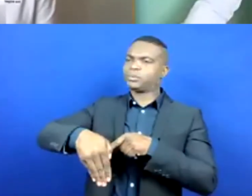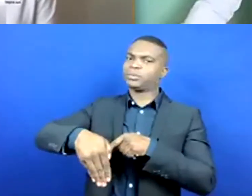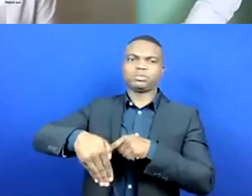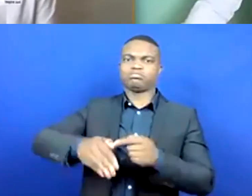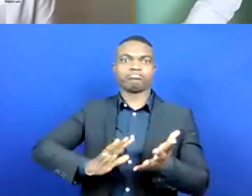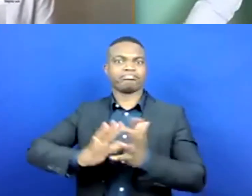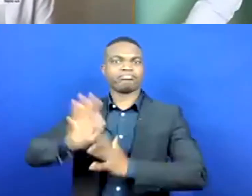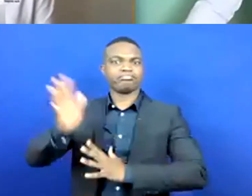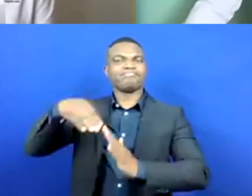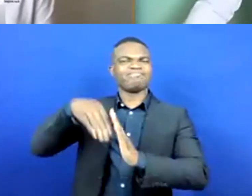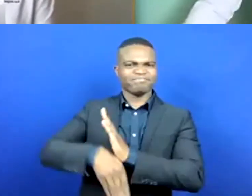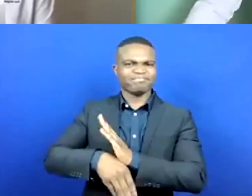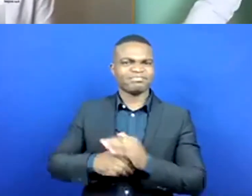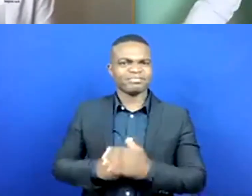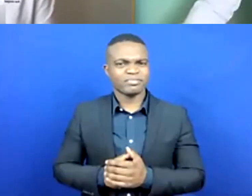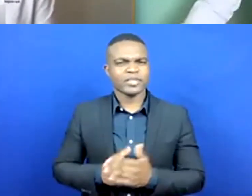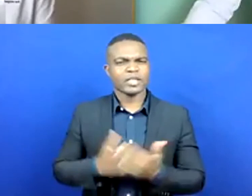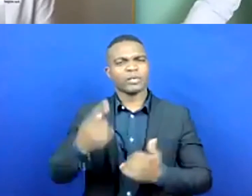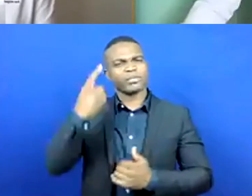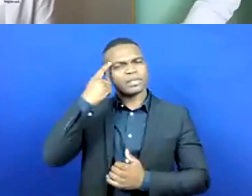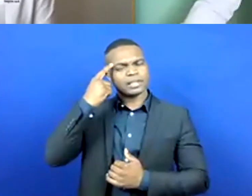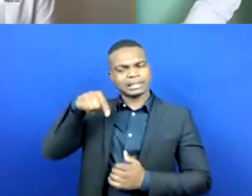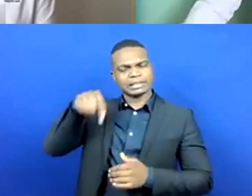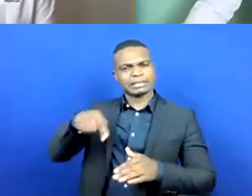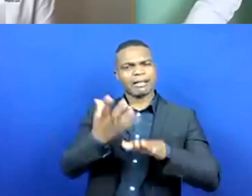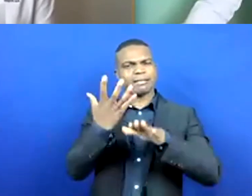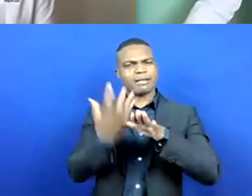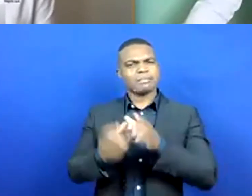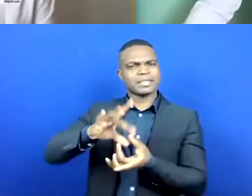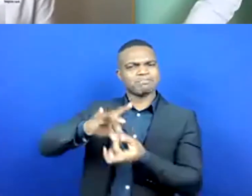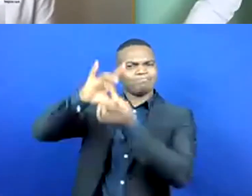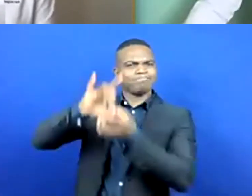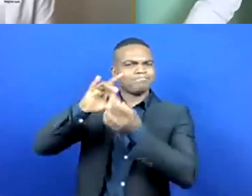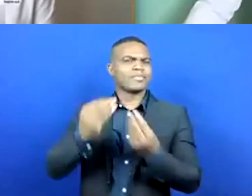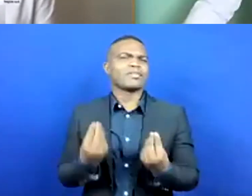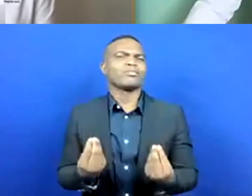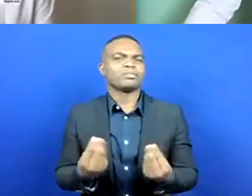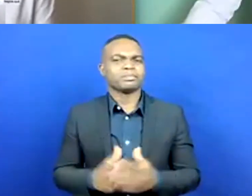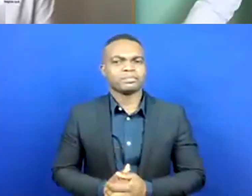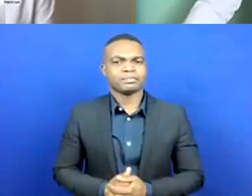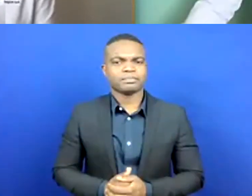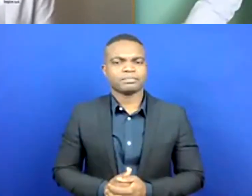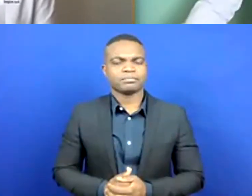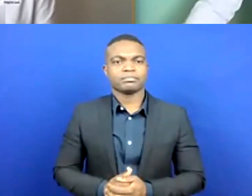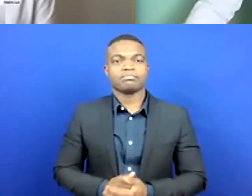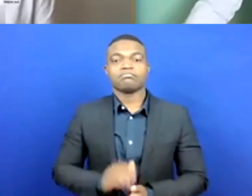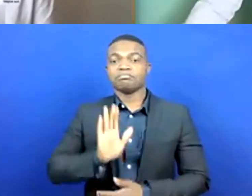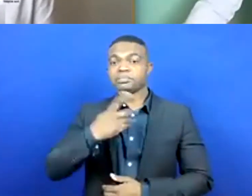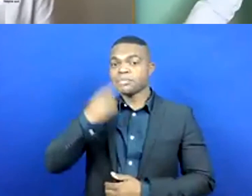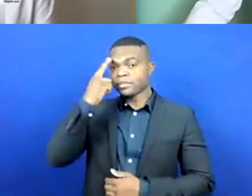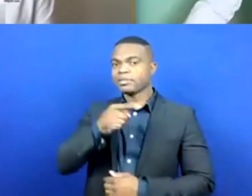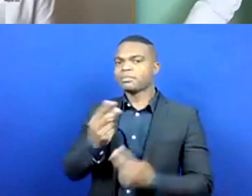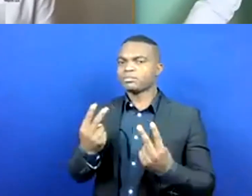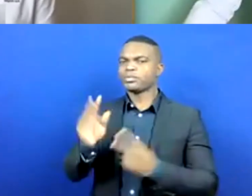do think that for many of us, the gaps that were already there, the inequalities that were already